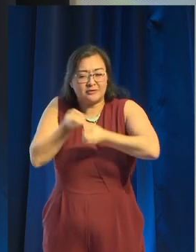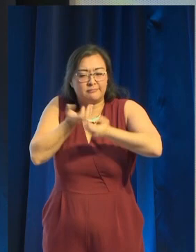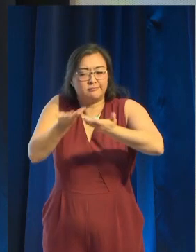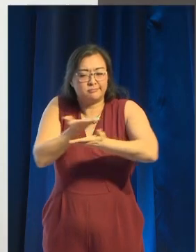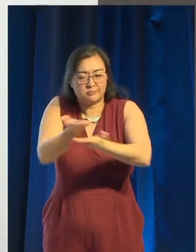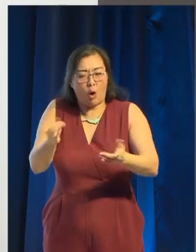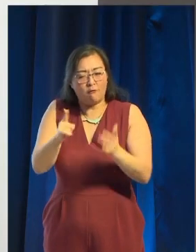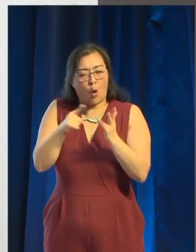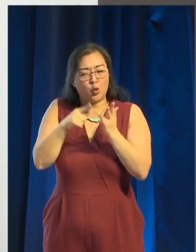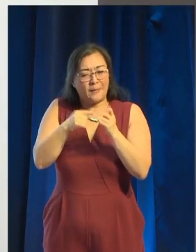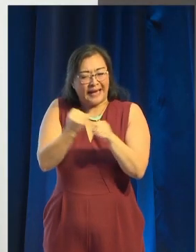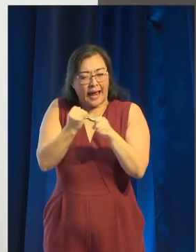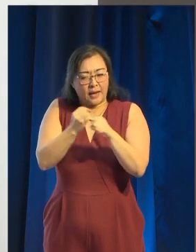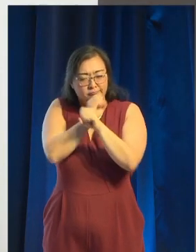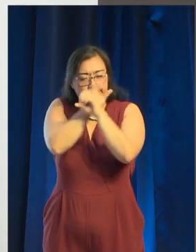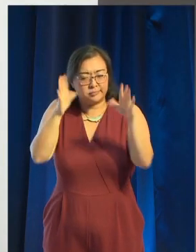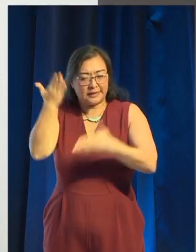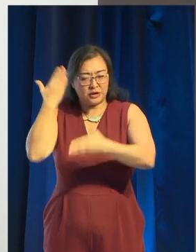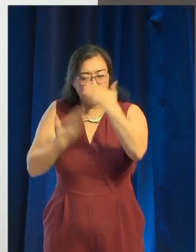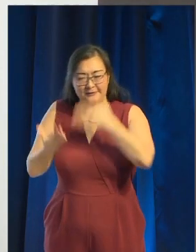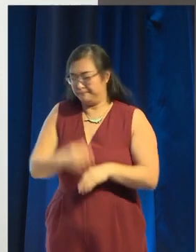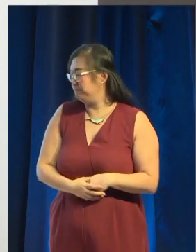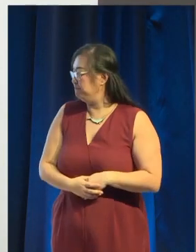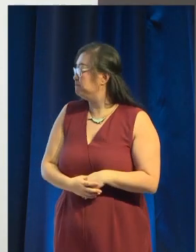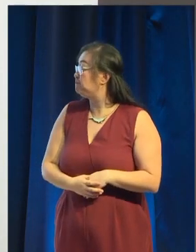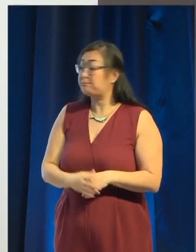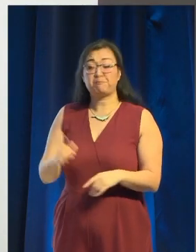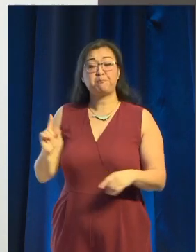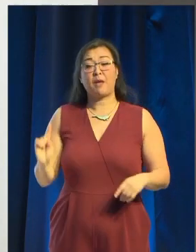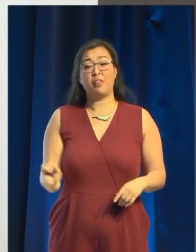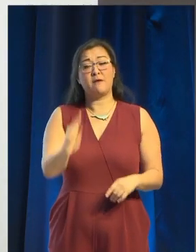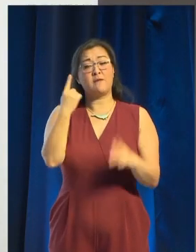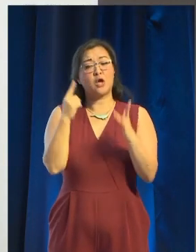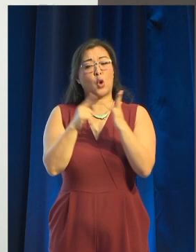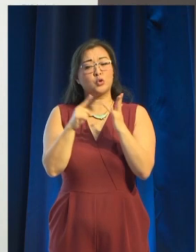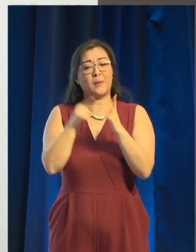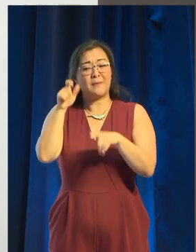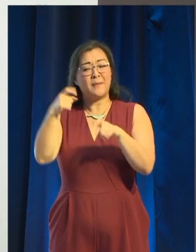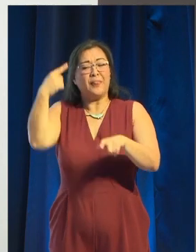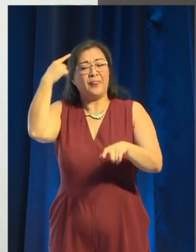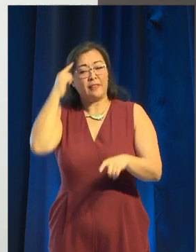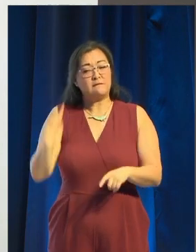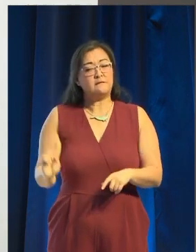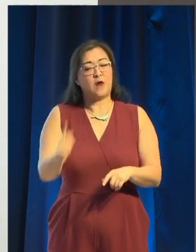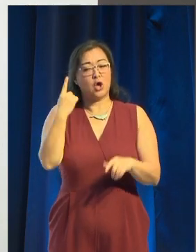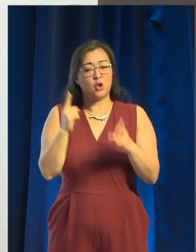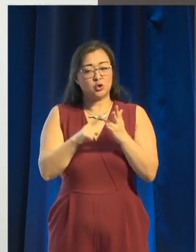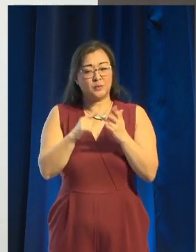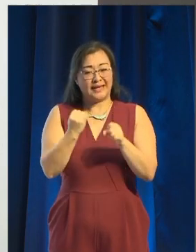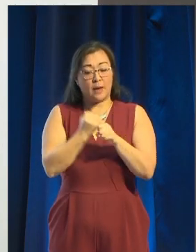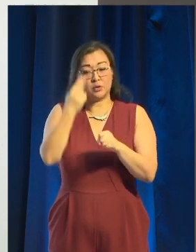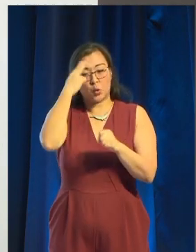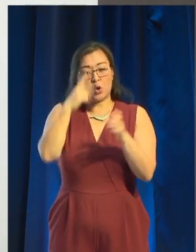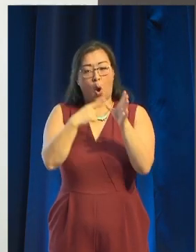Otome game. The first Otome game seems to be Angélique, which was published in 1994. And